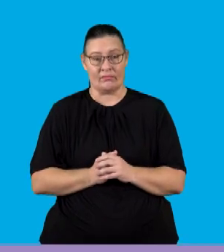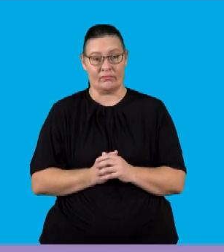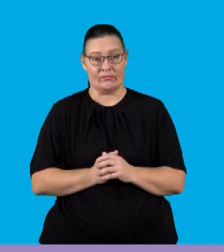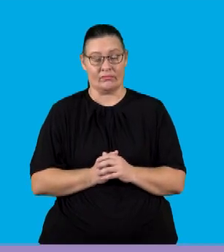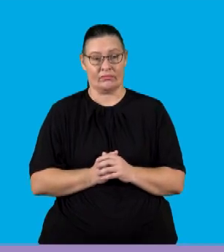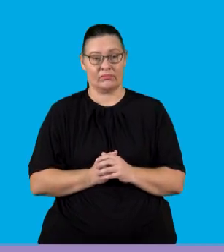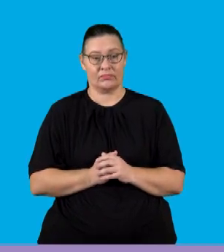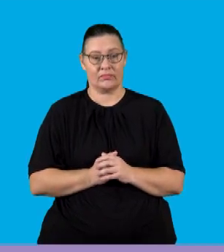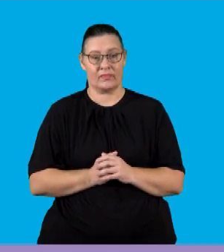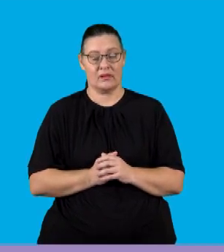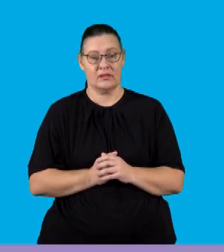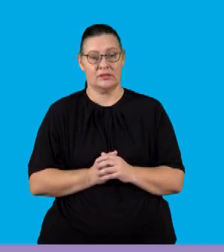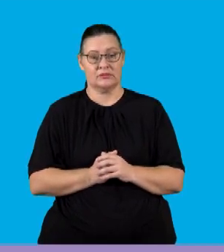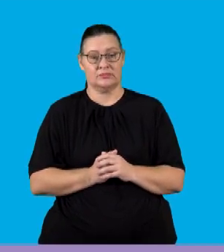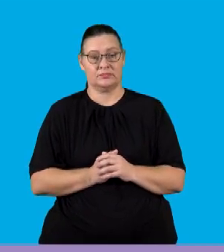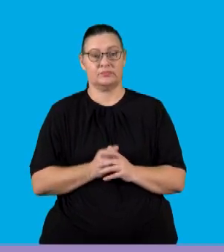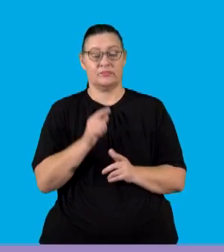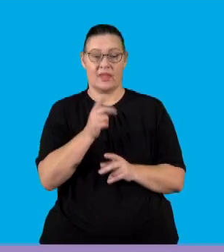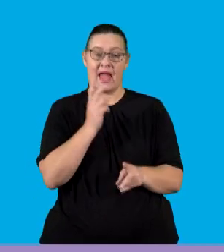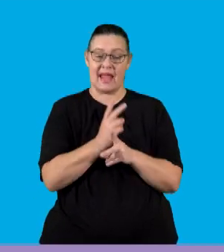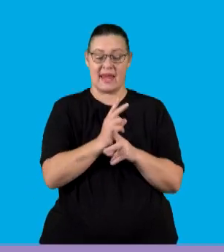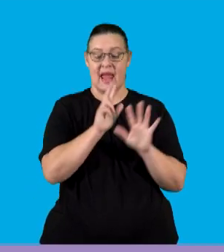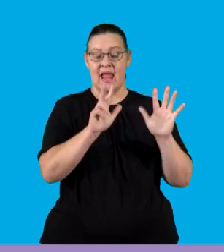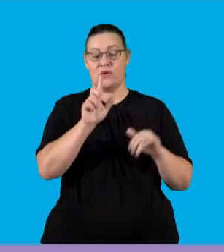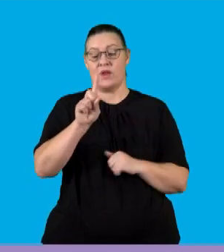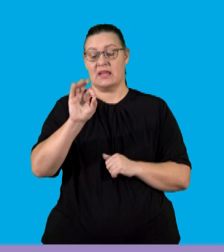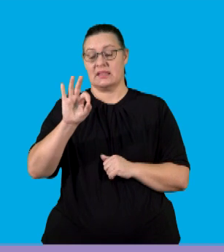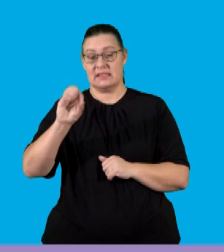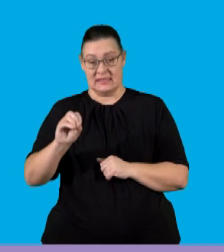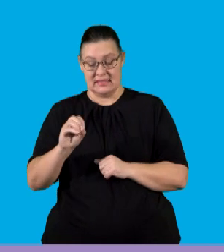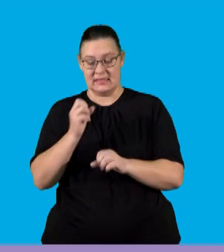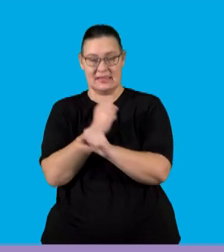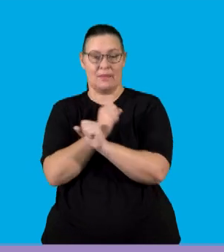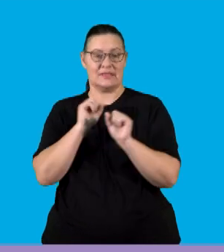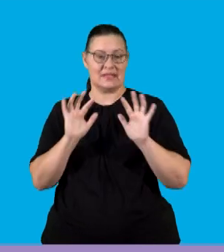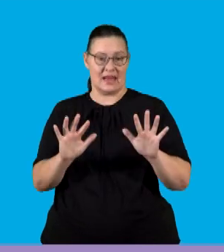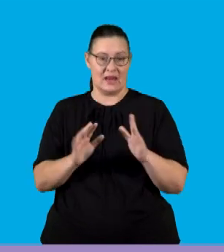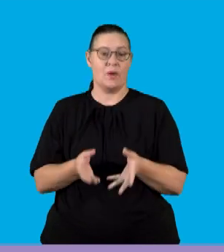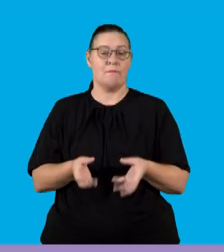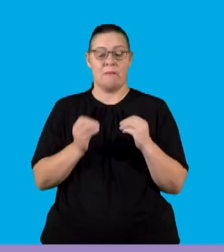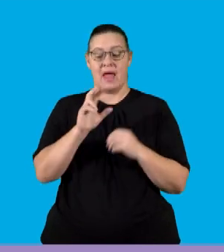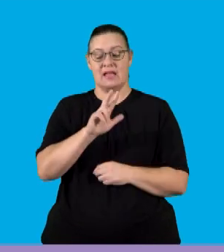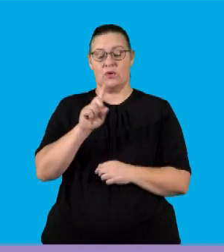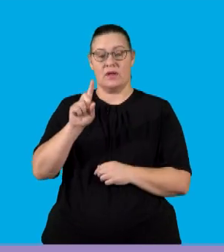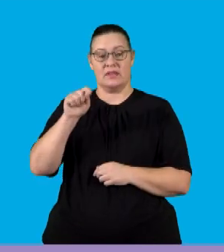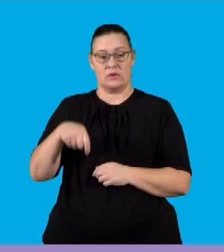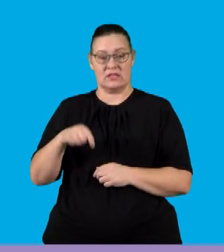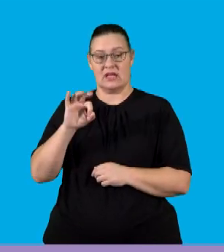8,130. So then we are going to multiply that 8,130 by 10 again, and that is going to give us